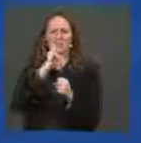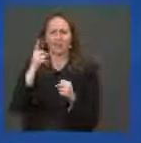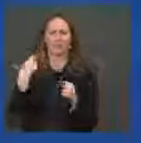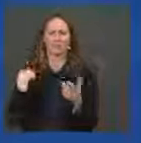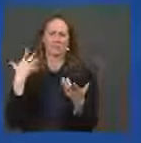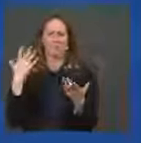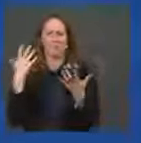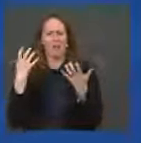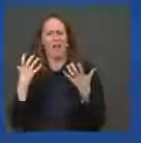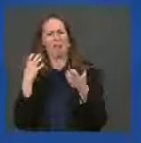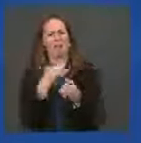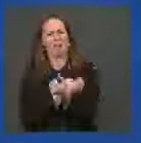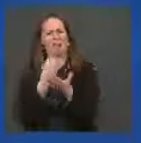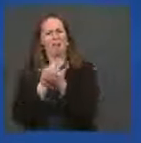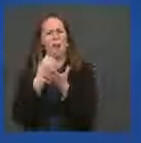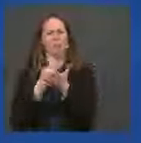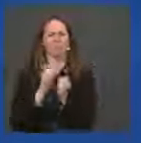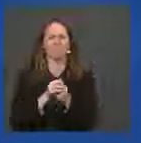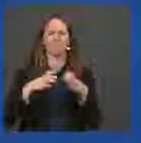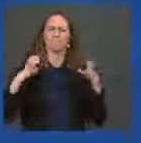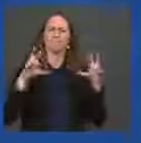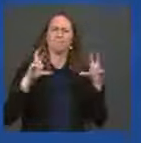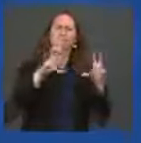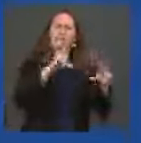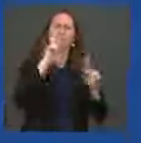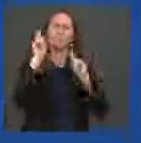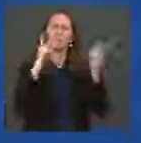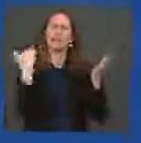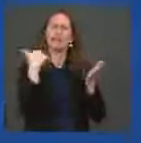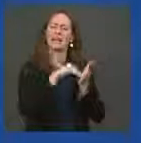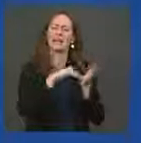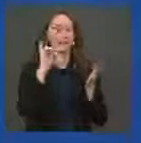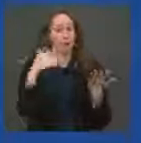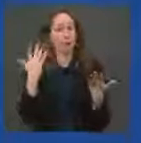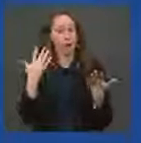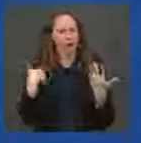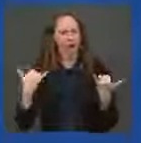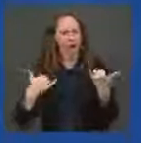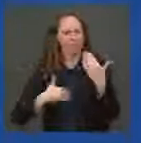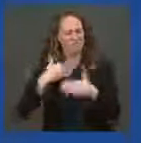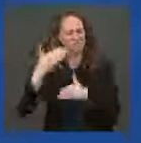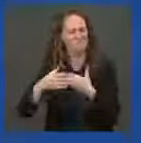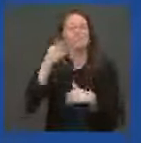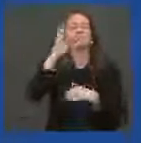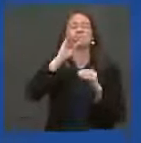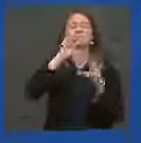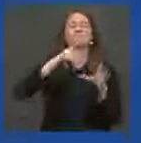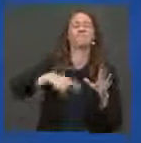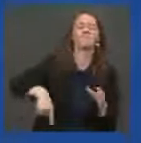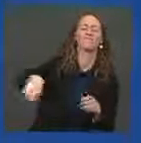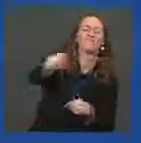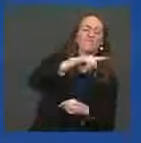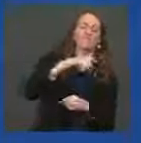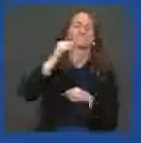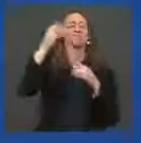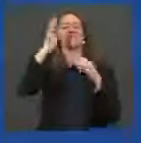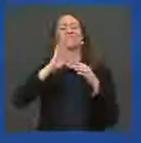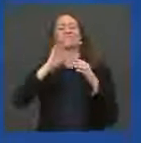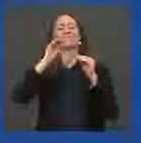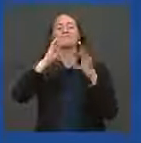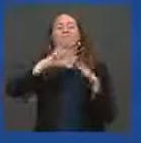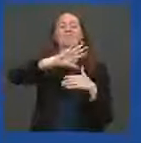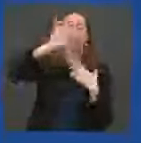going to do. God bless you all, and may God bless the longshoremen, rail workers, truckers, and all the workers who are